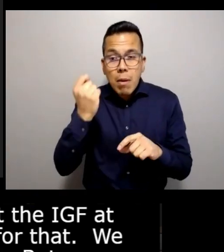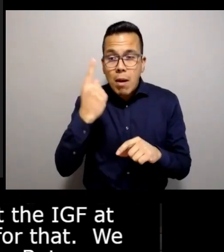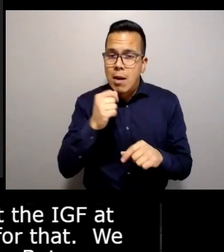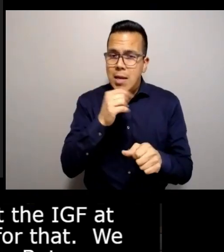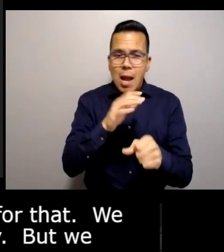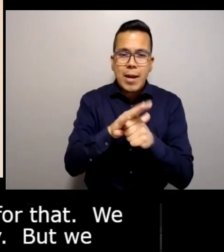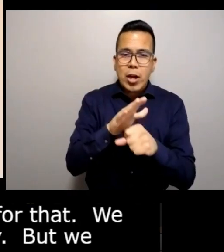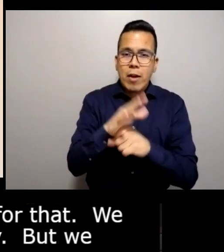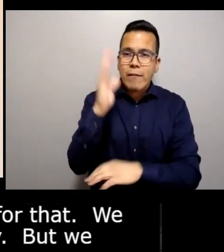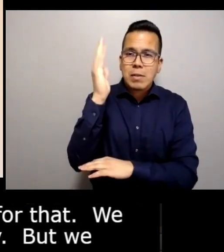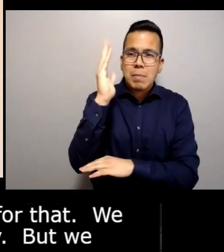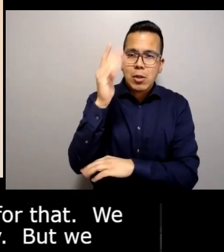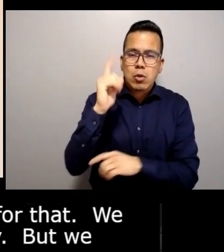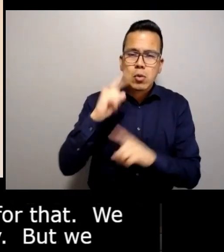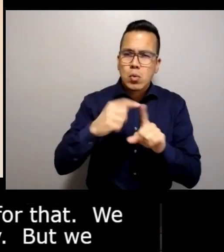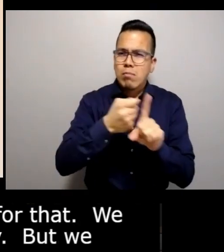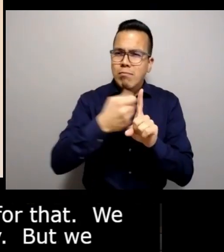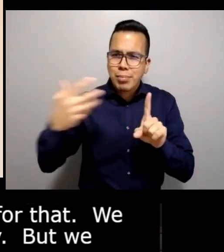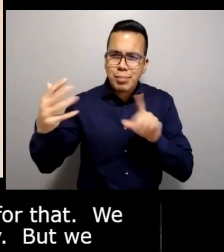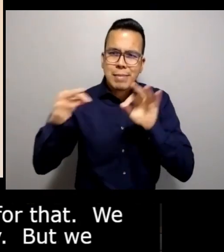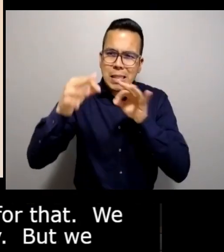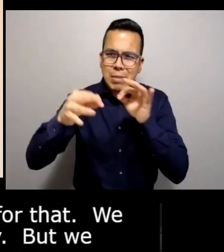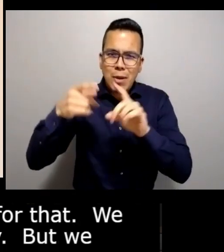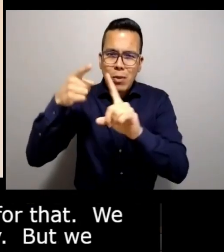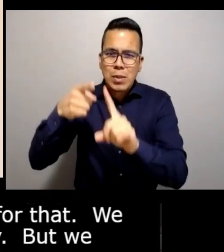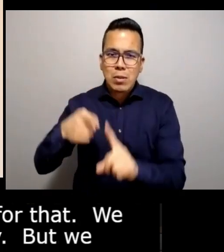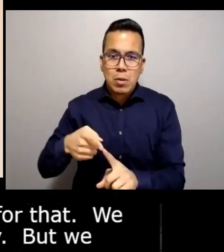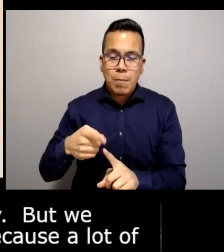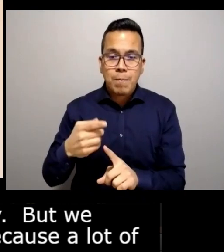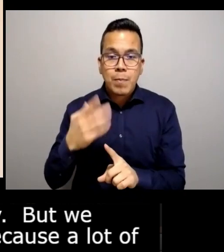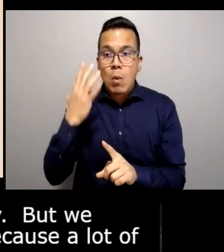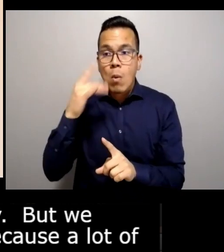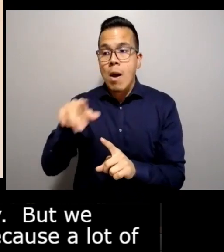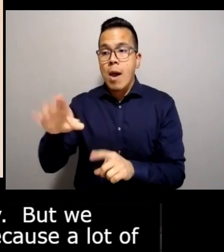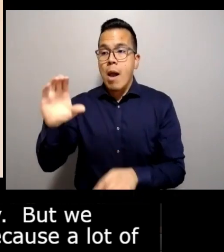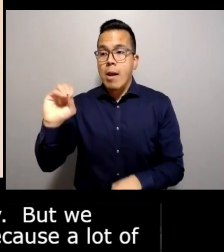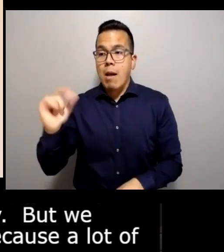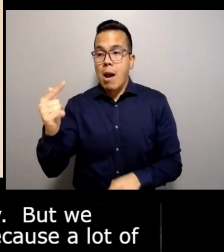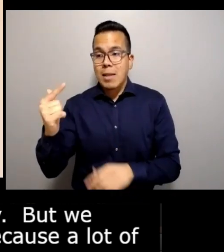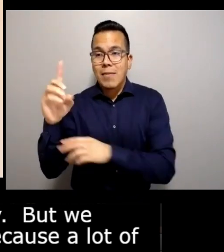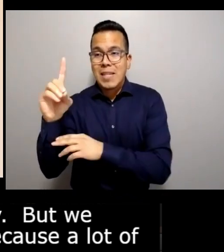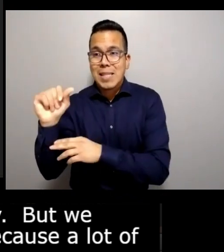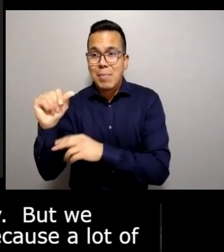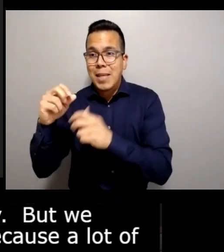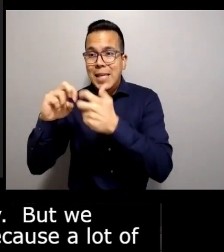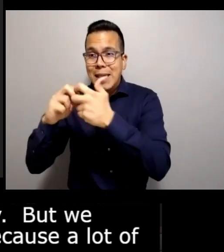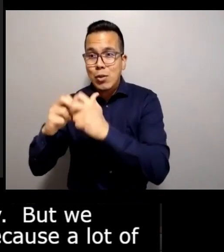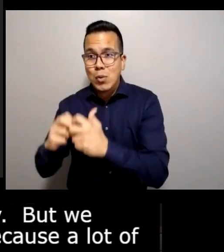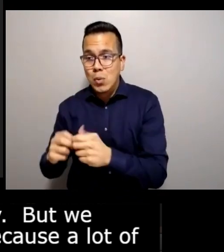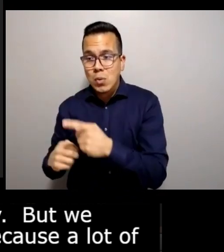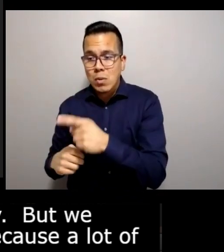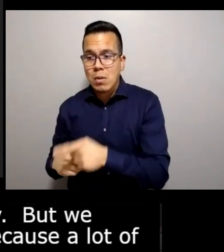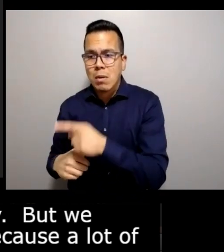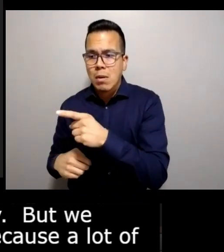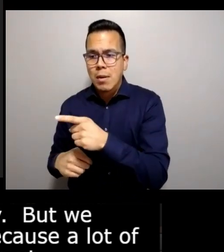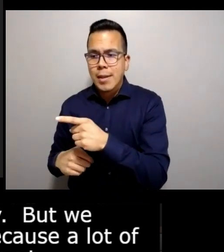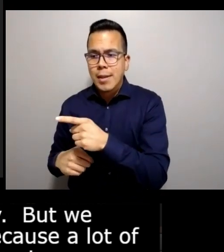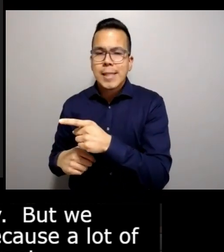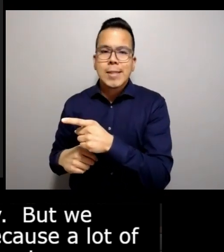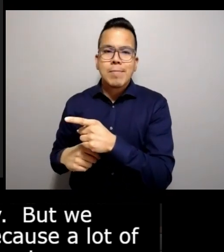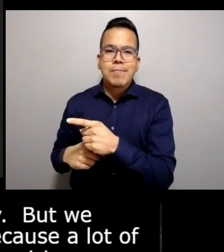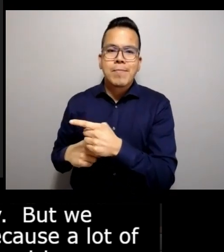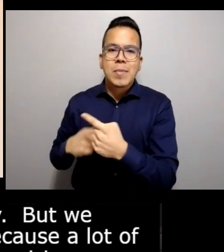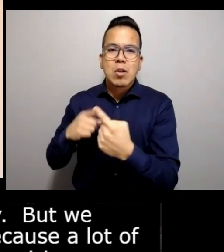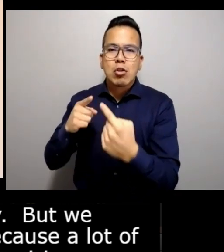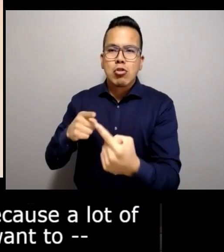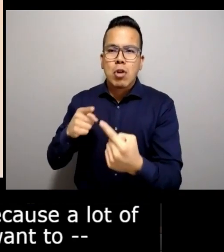to speak on it, because a lot of the issues of cognitive disabilities are they're having trouble